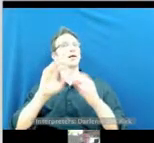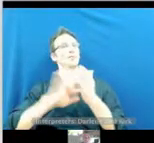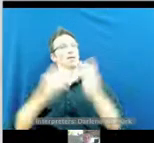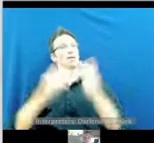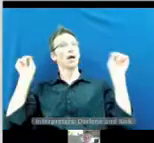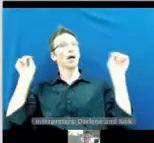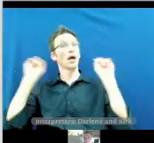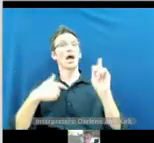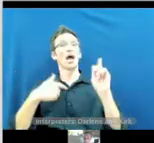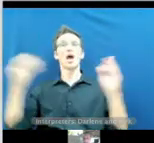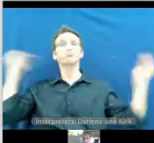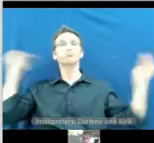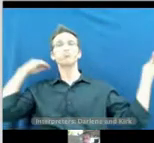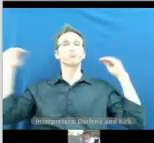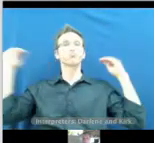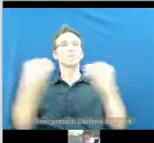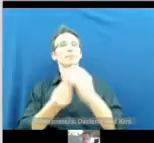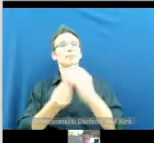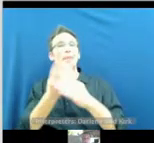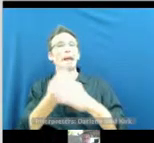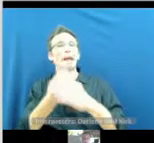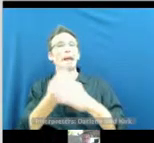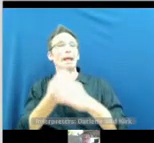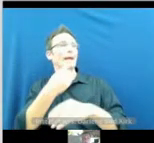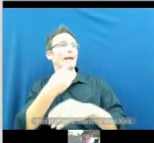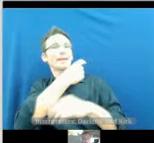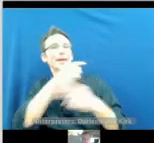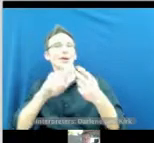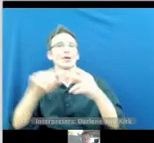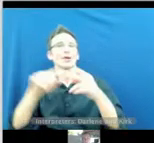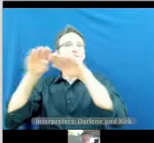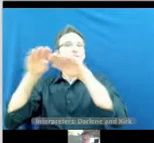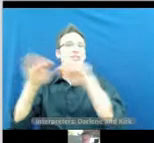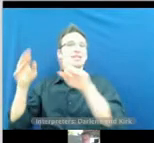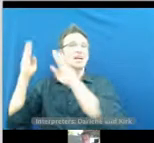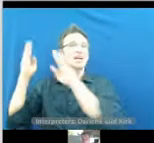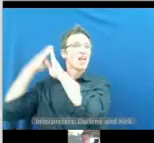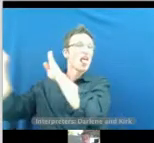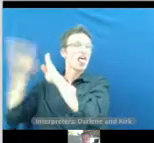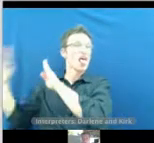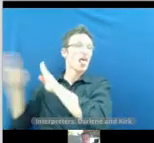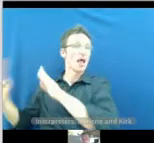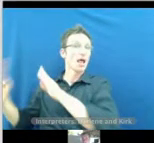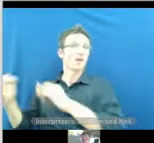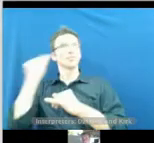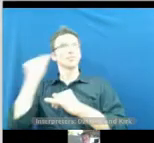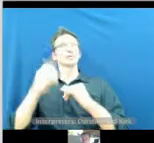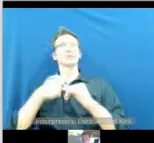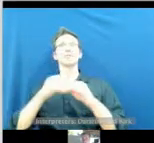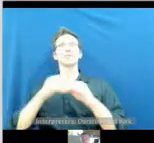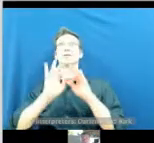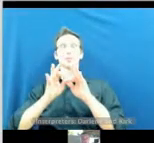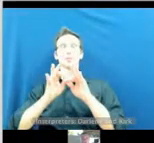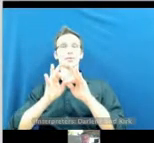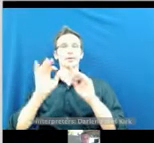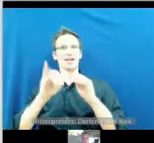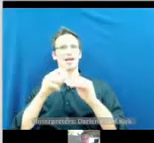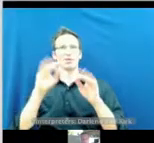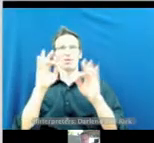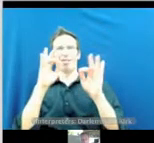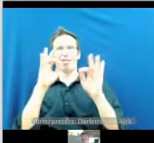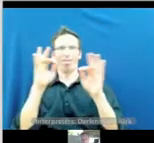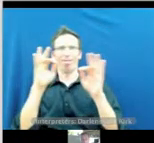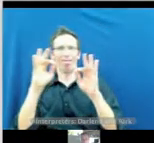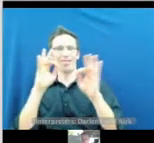the shelving. And so as you can imagine, if I was doing the interpreting, that would be very visually distracting. So you see the